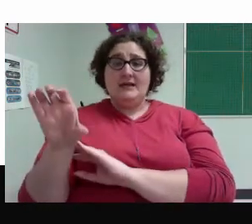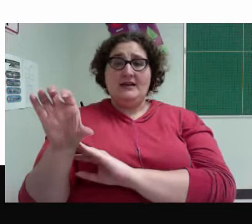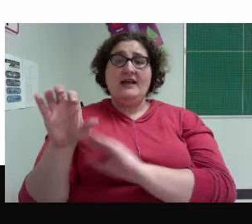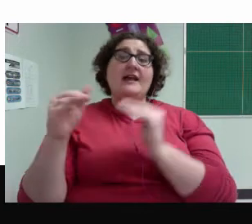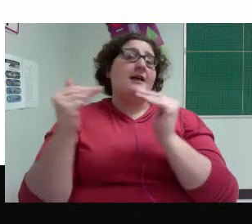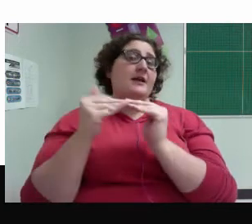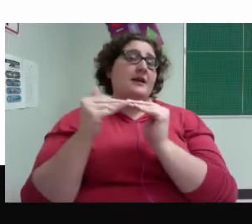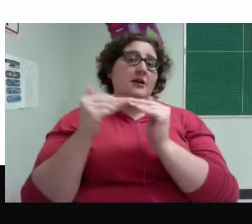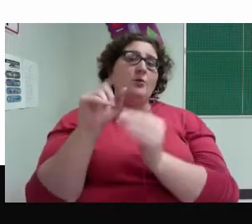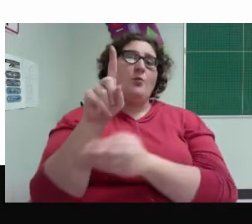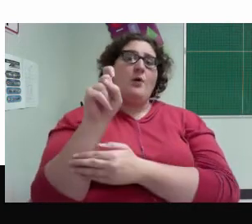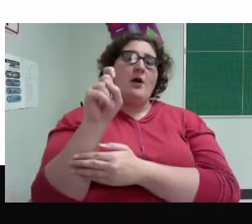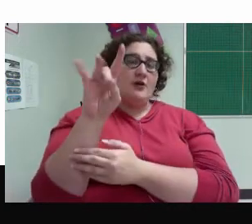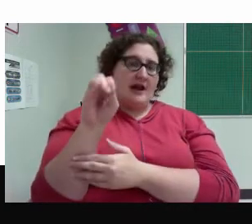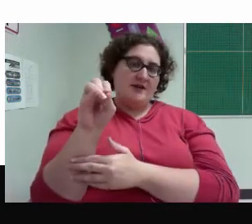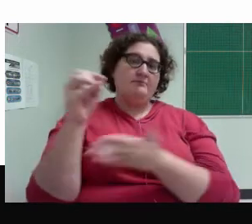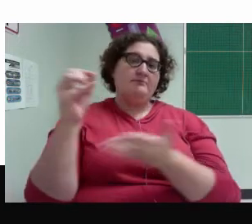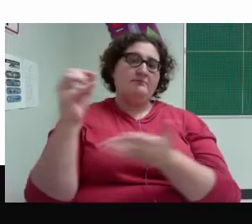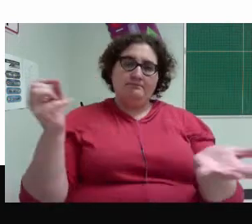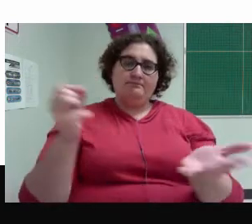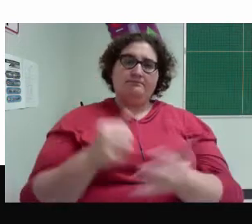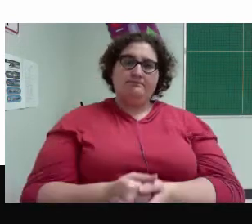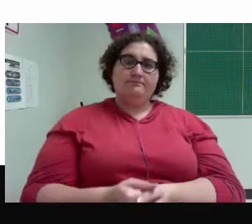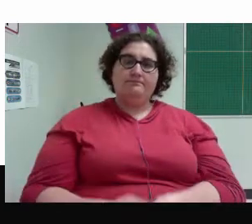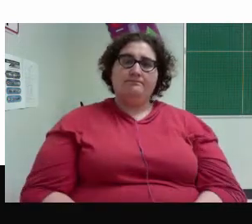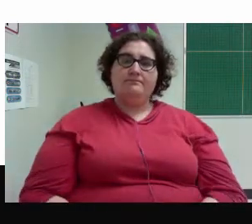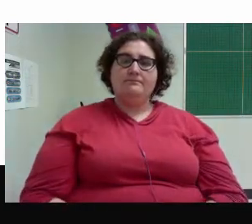C equals 180.